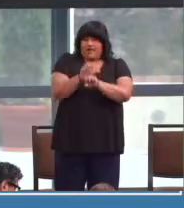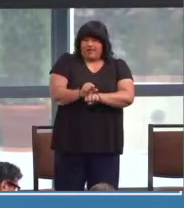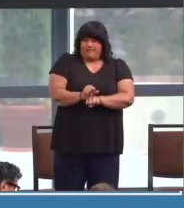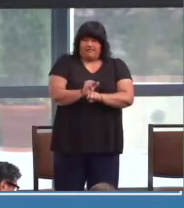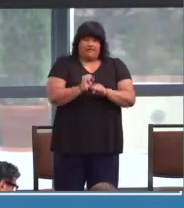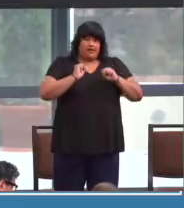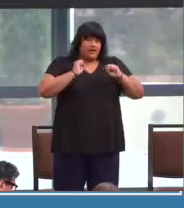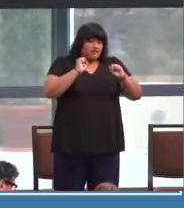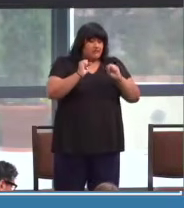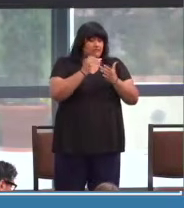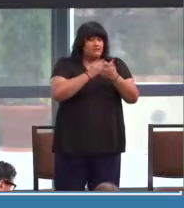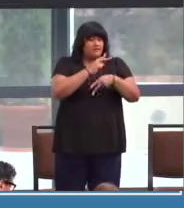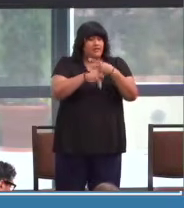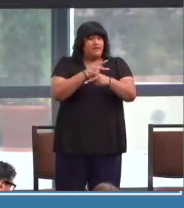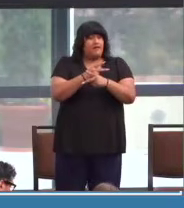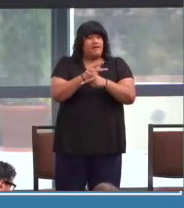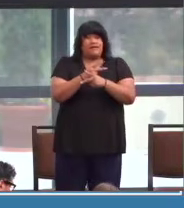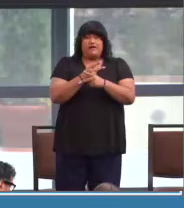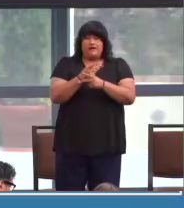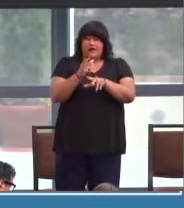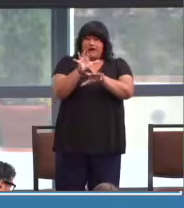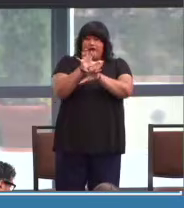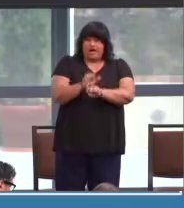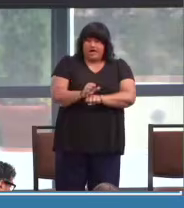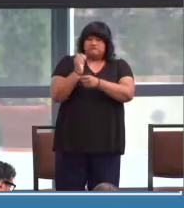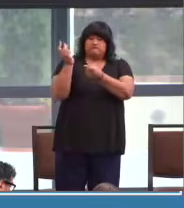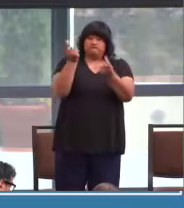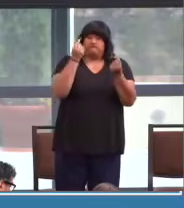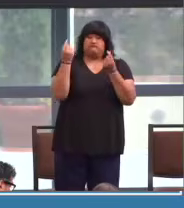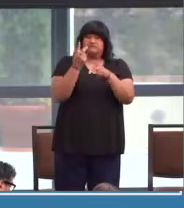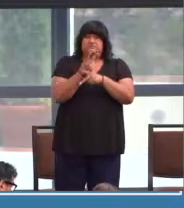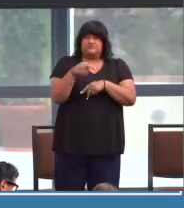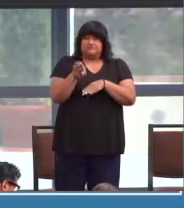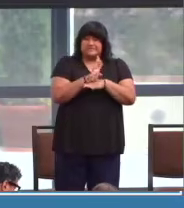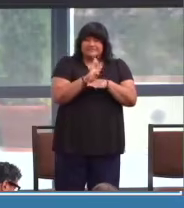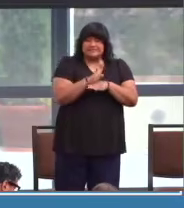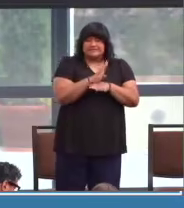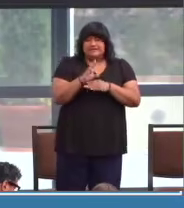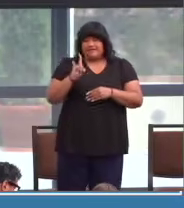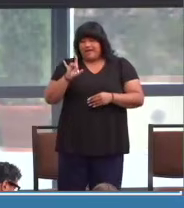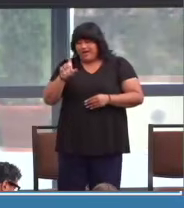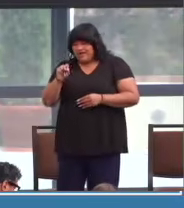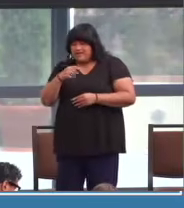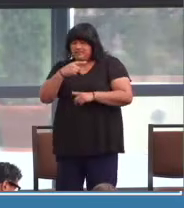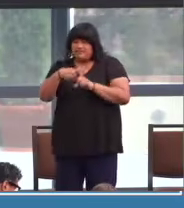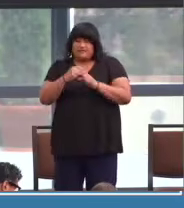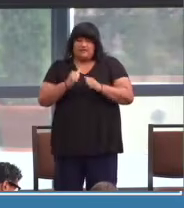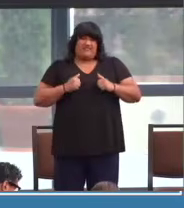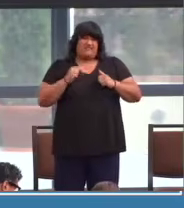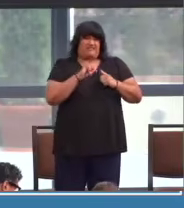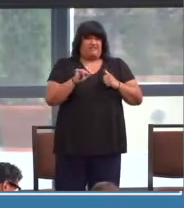sort of hobby that just keeps you busy or makes you happy, and dieting and lifestyle factors in that way.